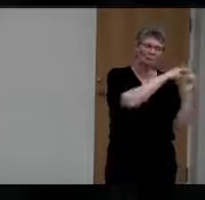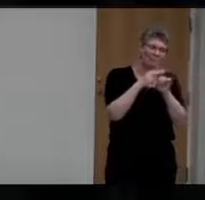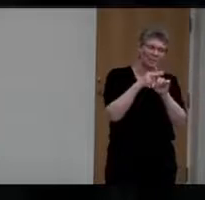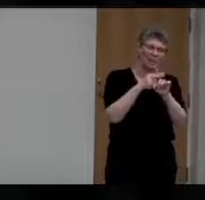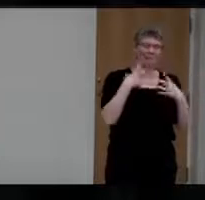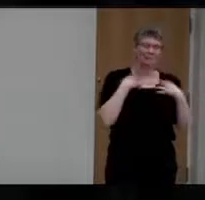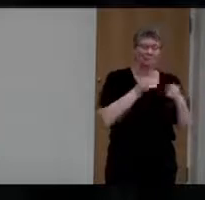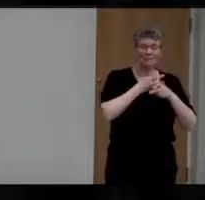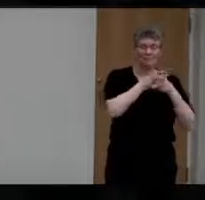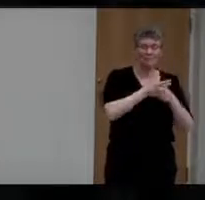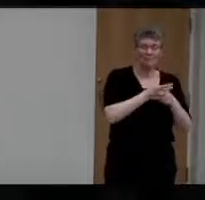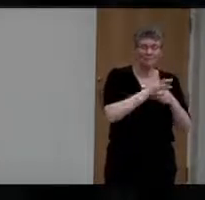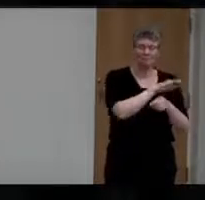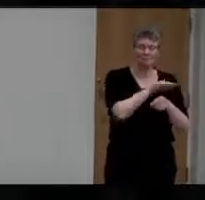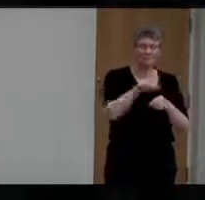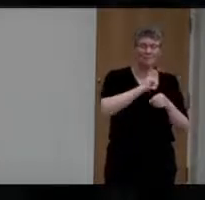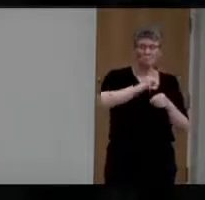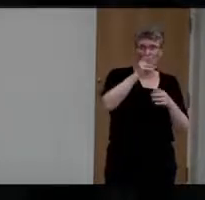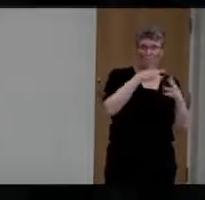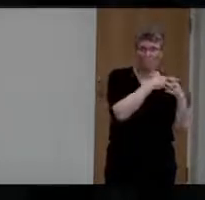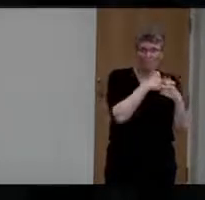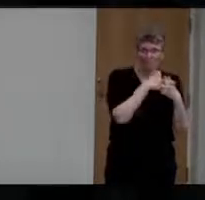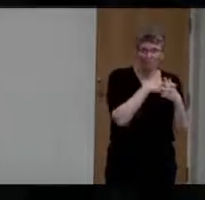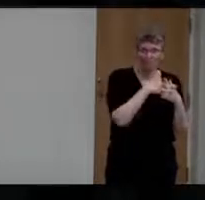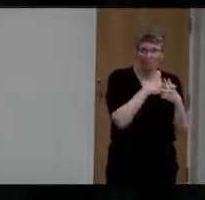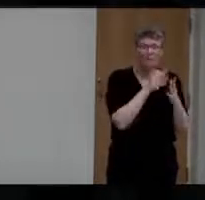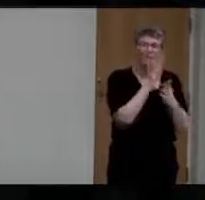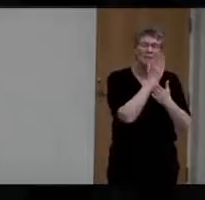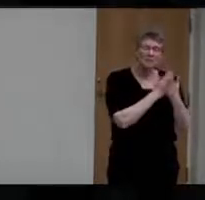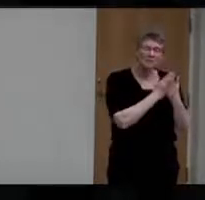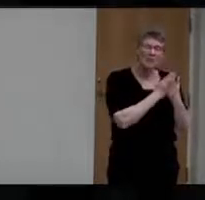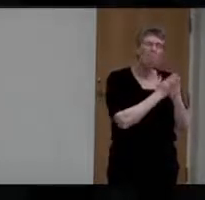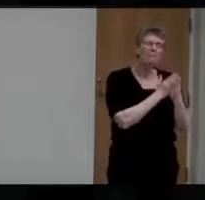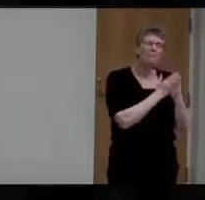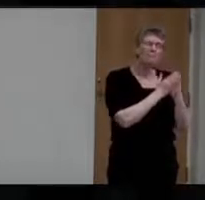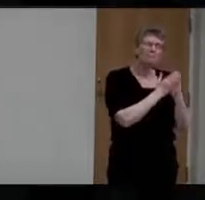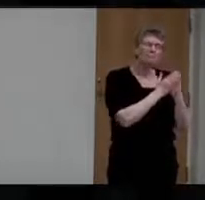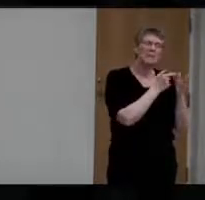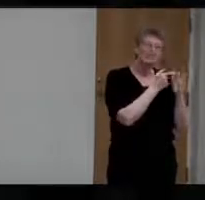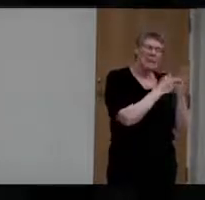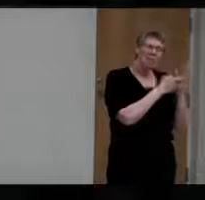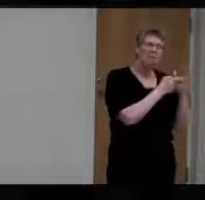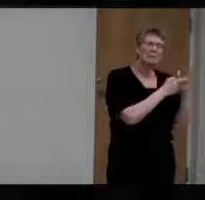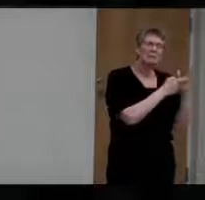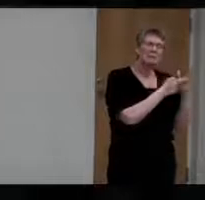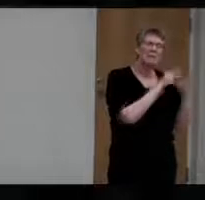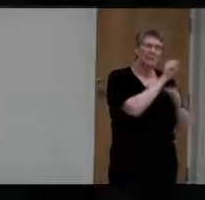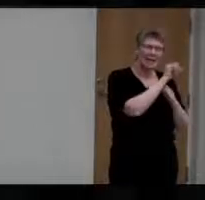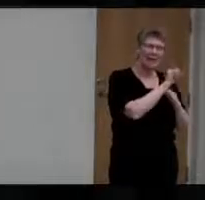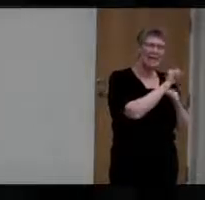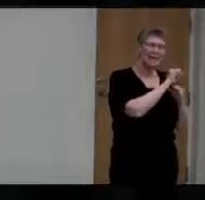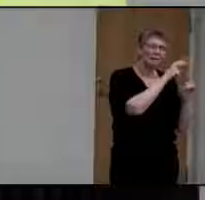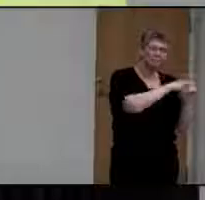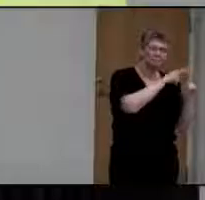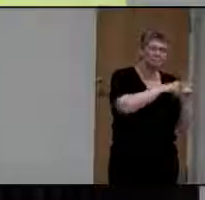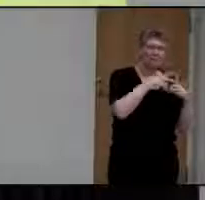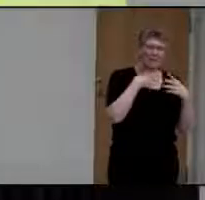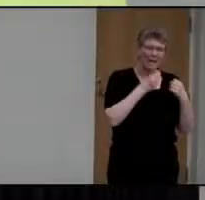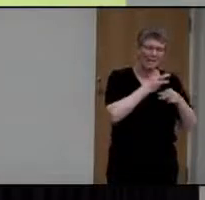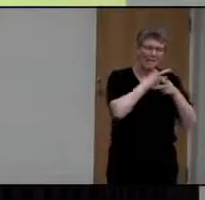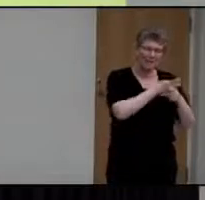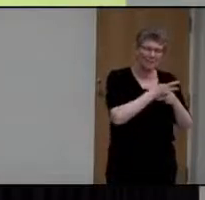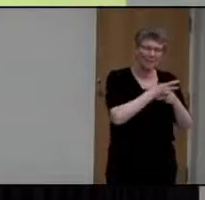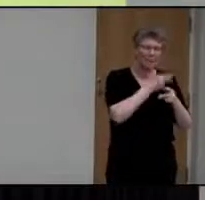there are applications that are narrow and deep, but there's no broad scale AI deployed in healthcare. Would you have an